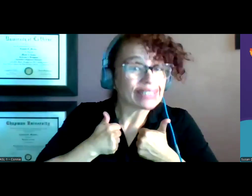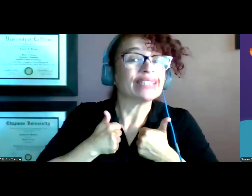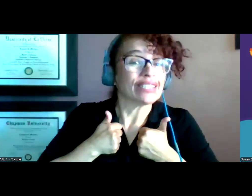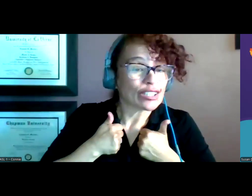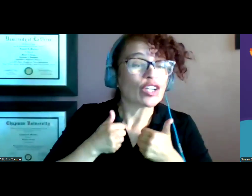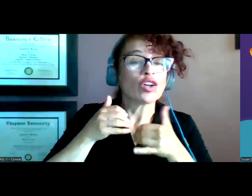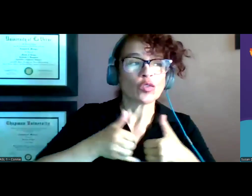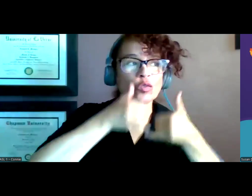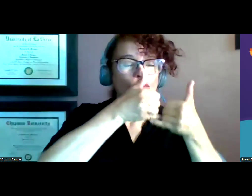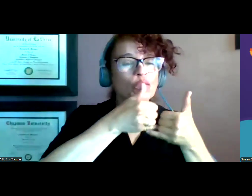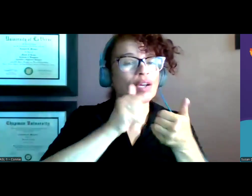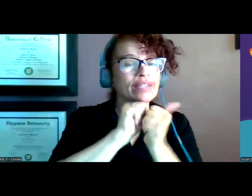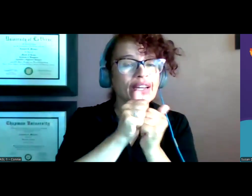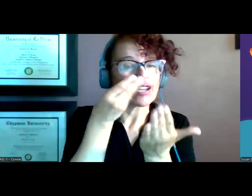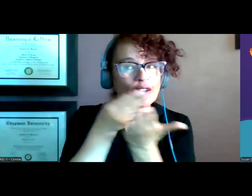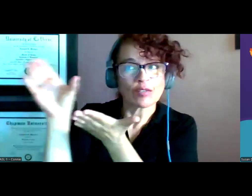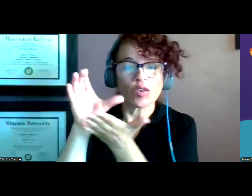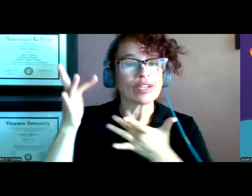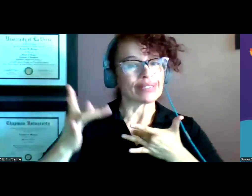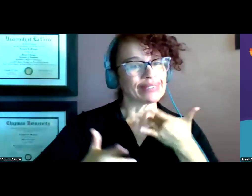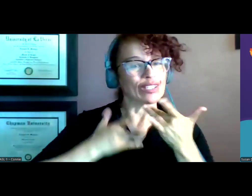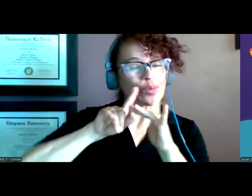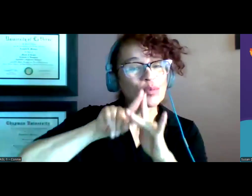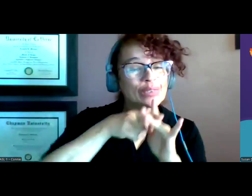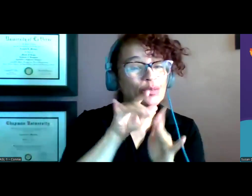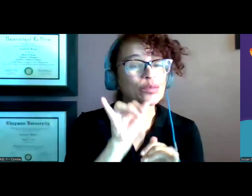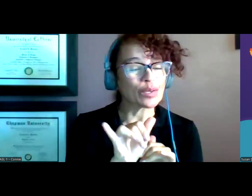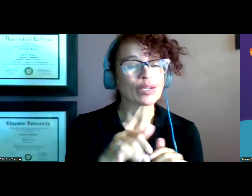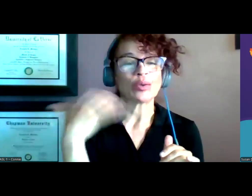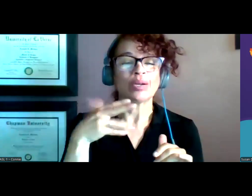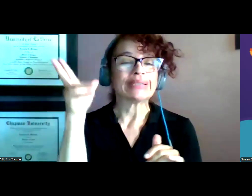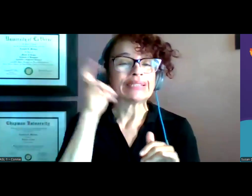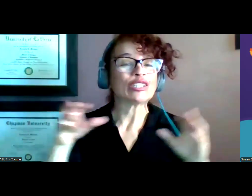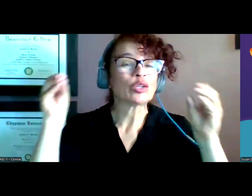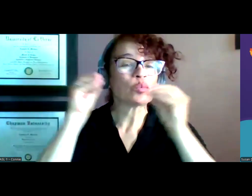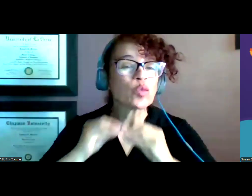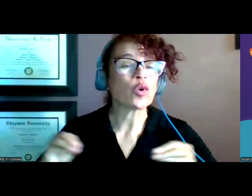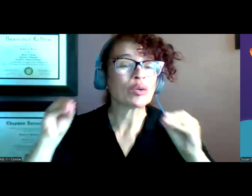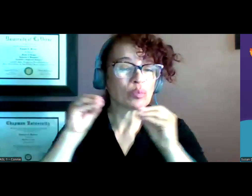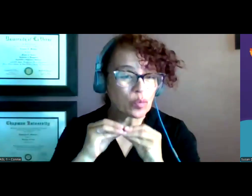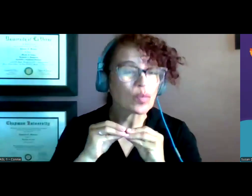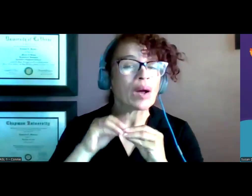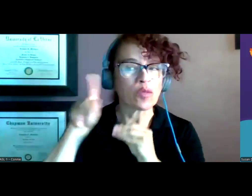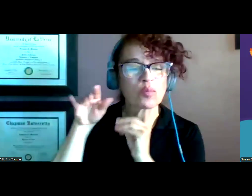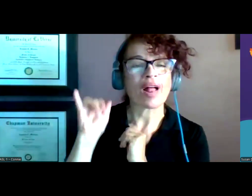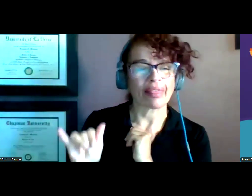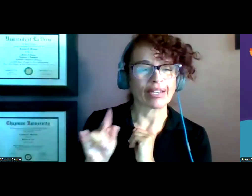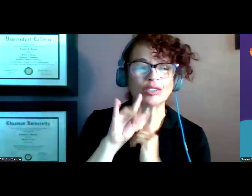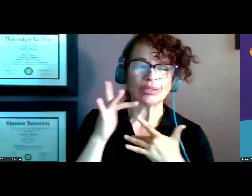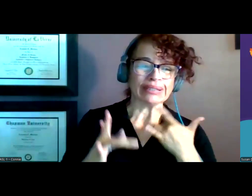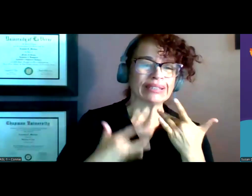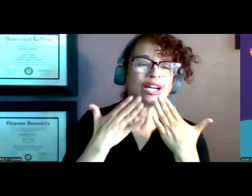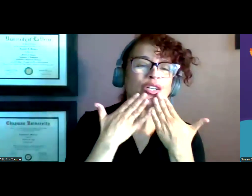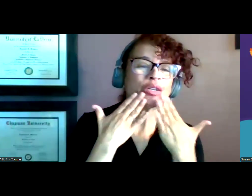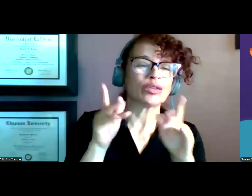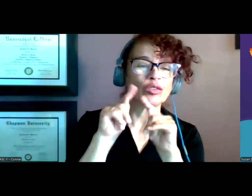awarded us these competitive funds. We're excited to get started on that, and you'll be hearing more more about that. But we're thrilled, and my thanks